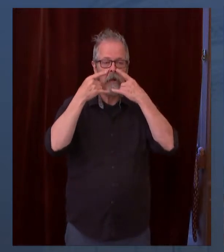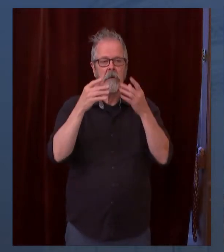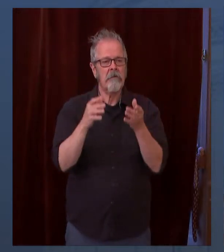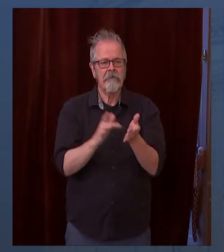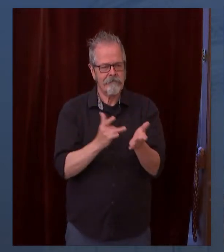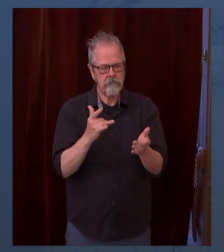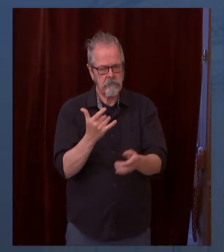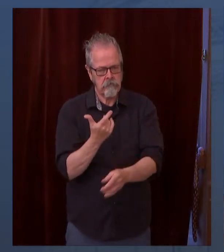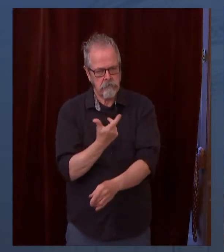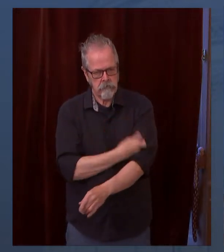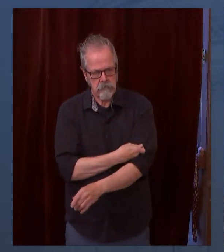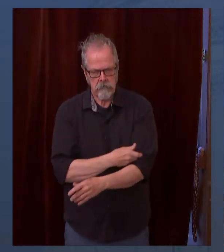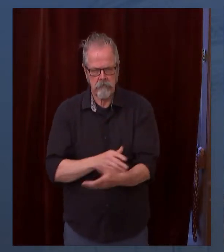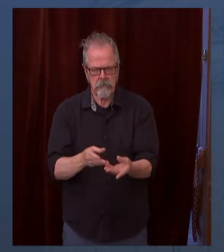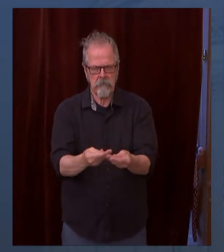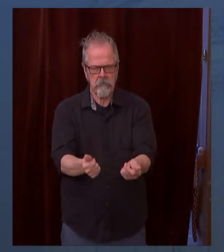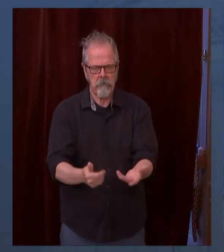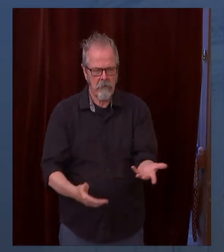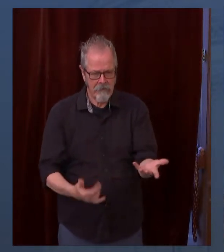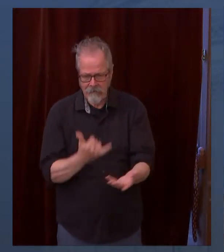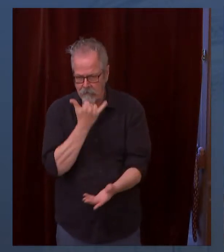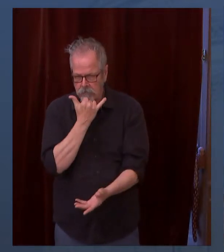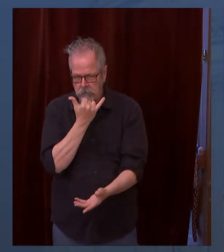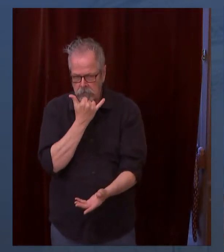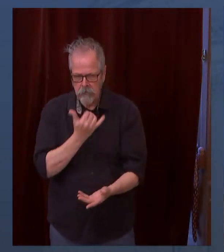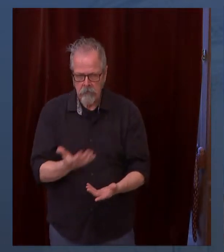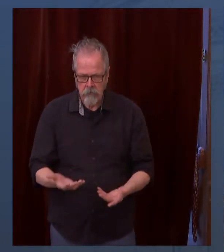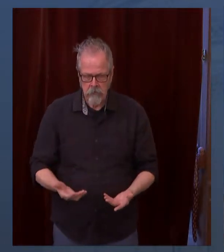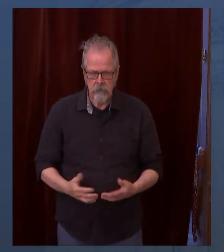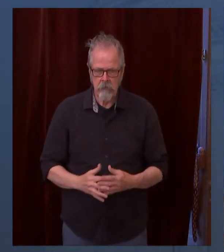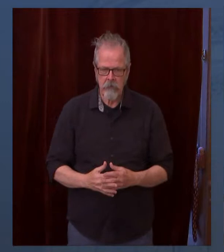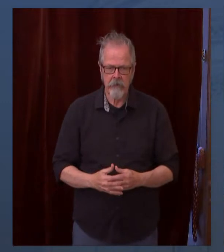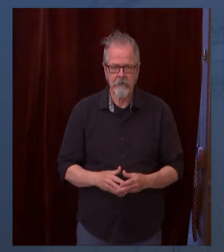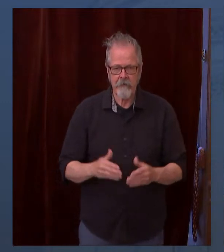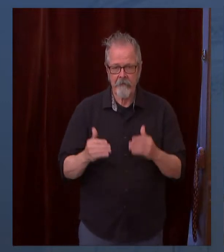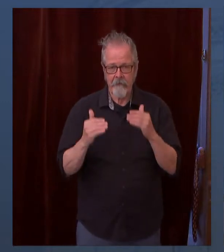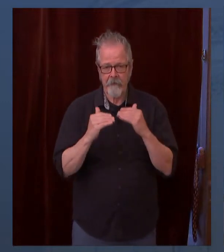One last question. We'll go to Drew Mickelson with King 5 News. Go ahead, Drew.